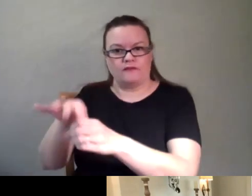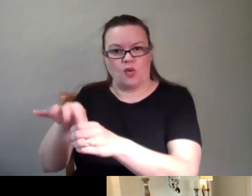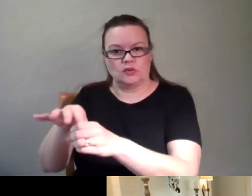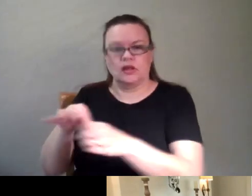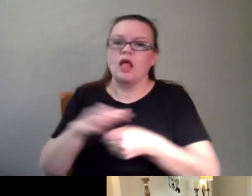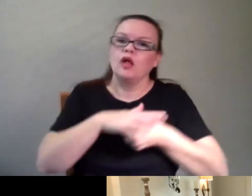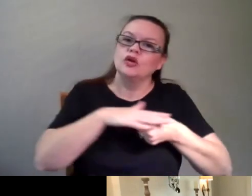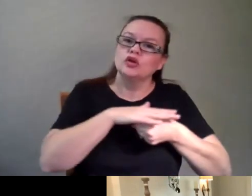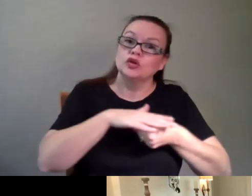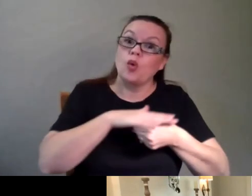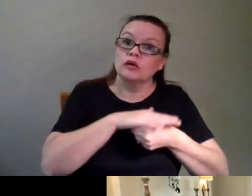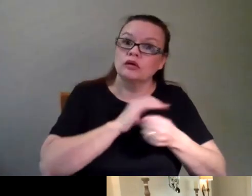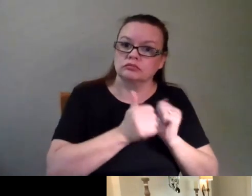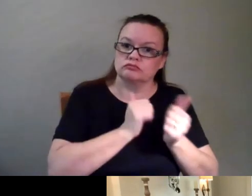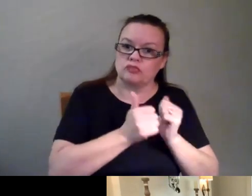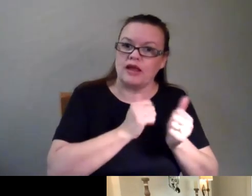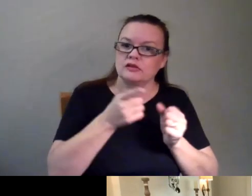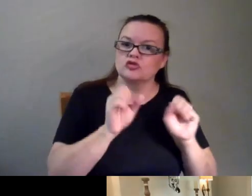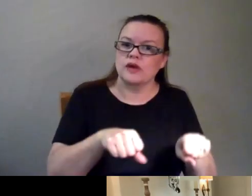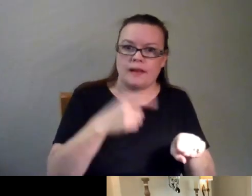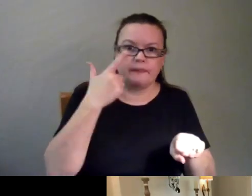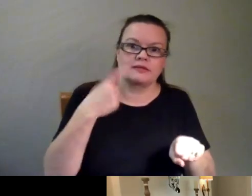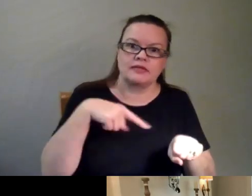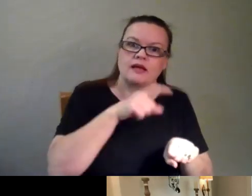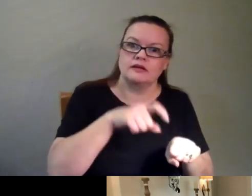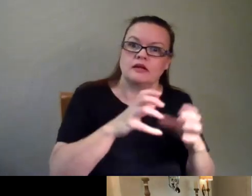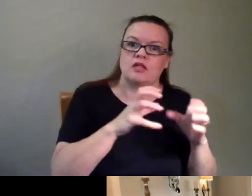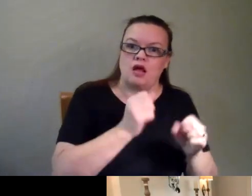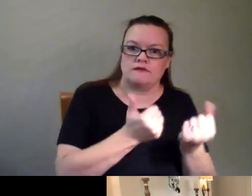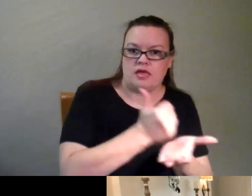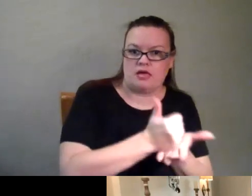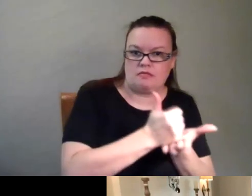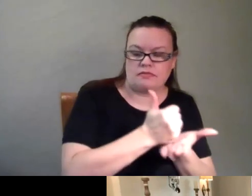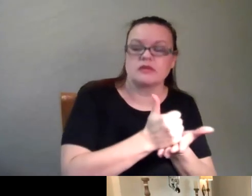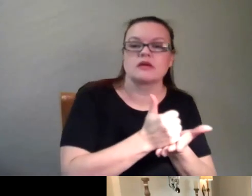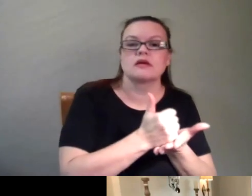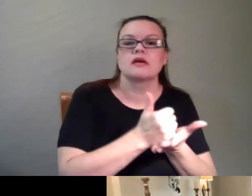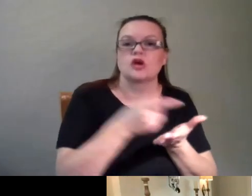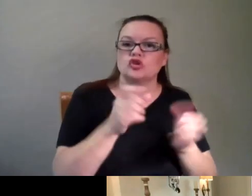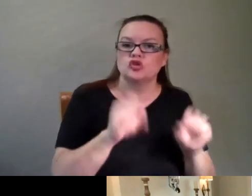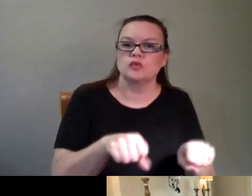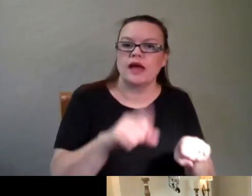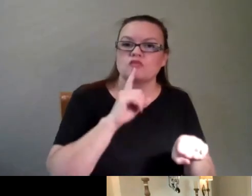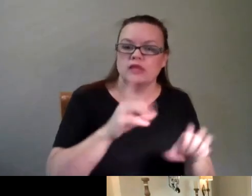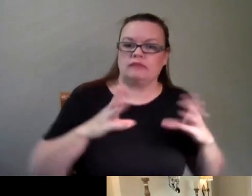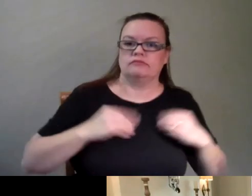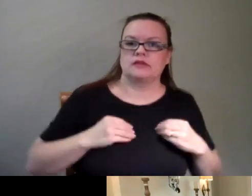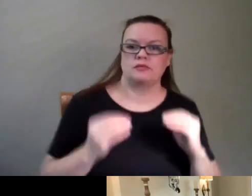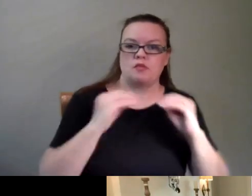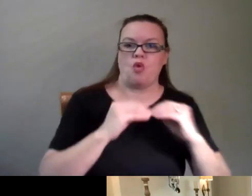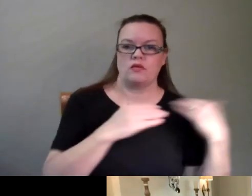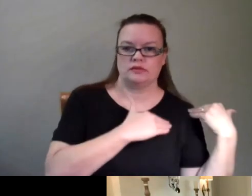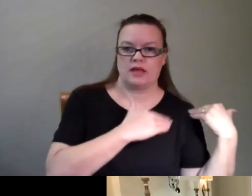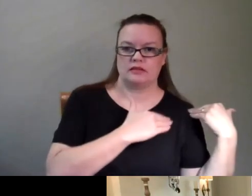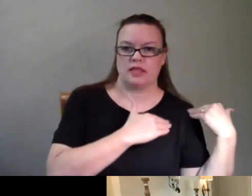can do even more because they need the help so much that you can really take on increasing responsibility if you just work hard